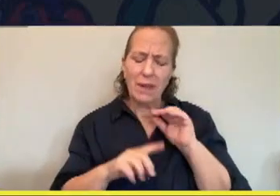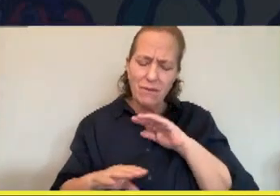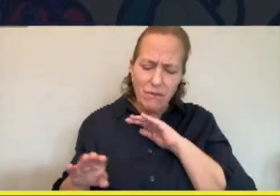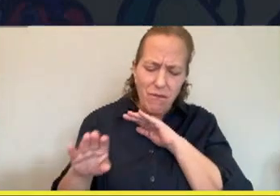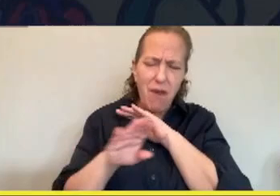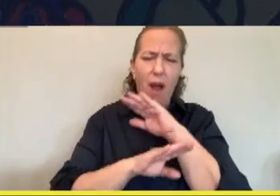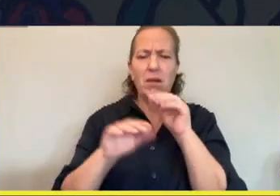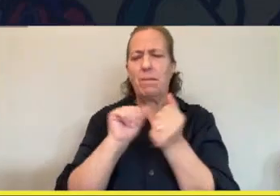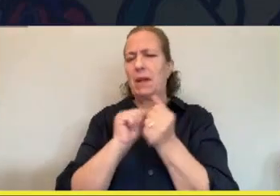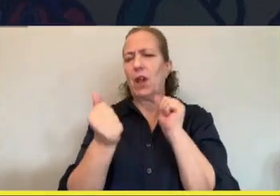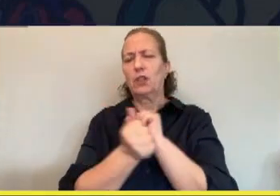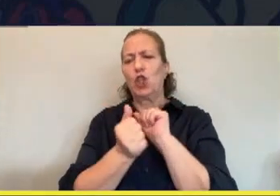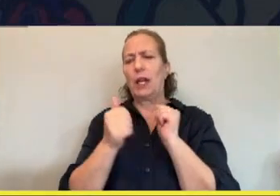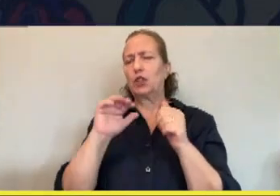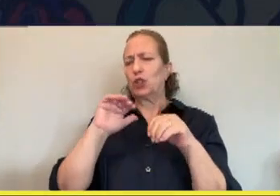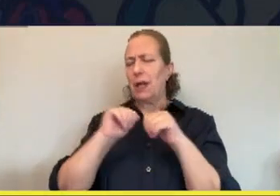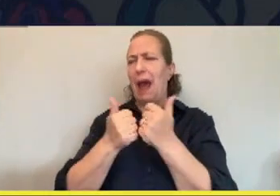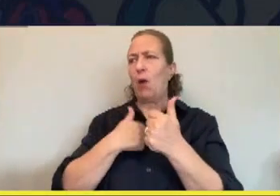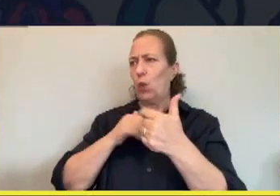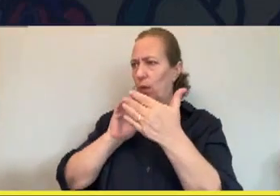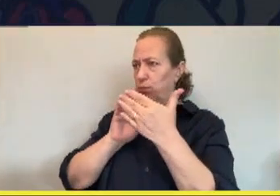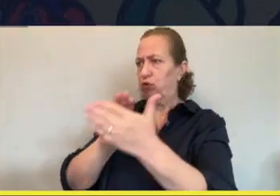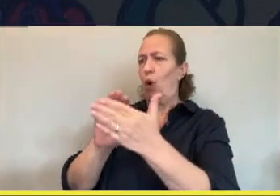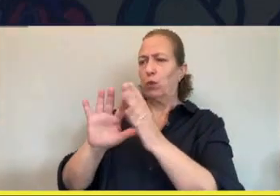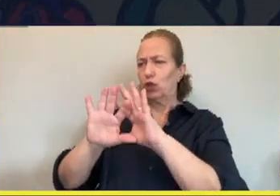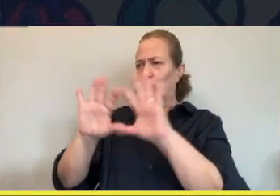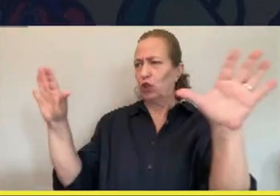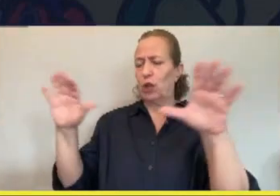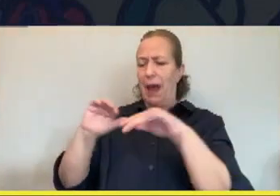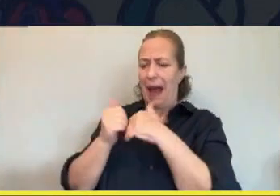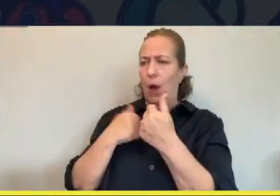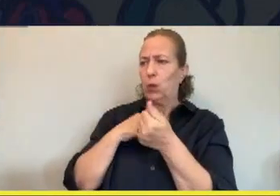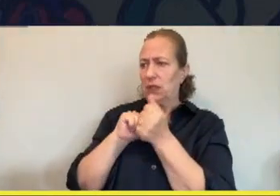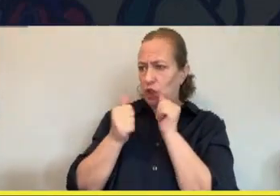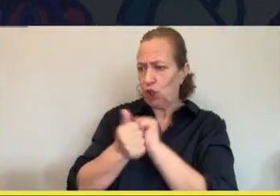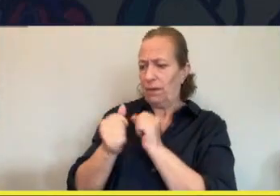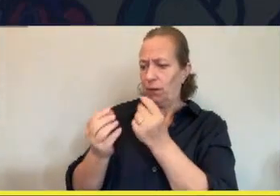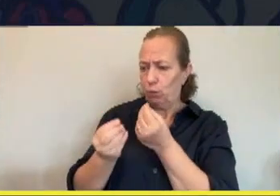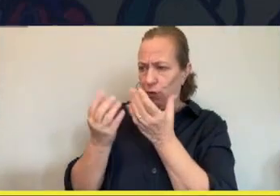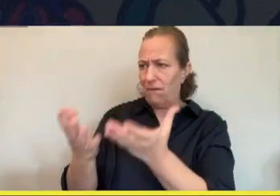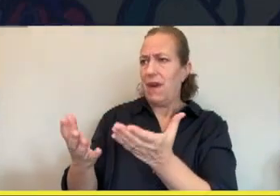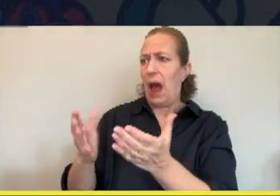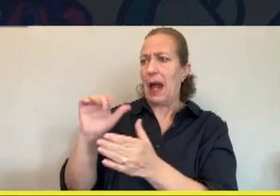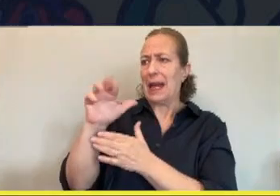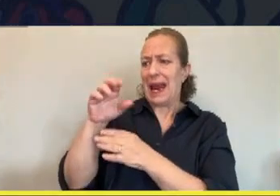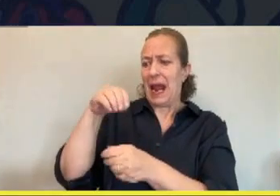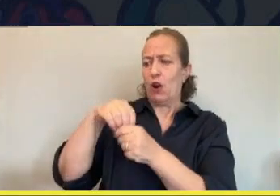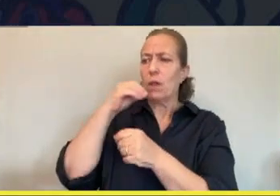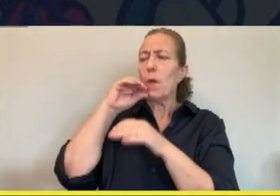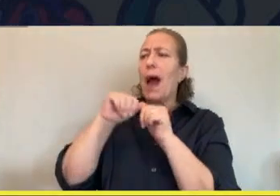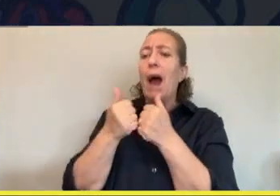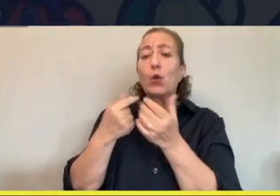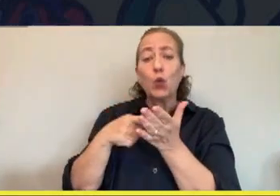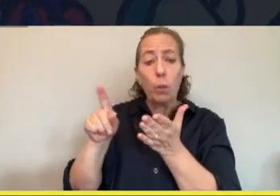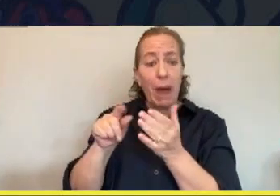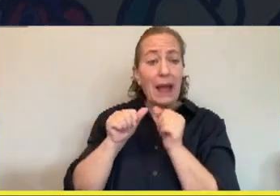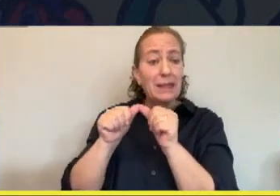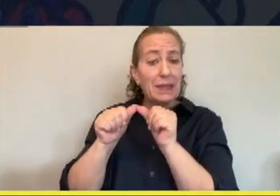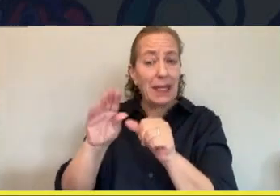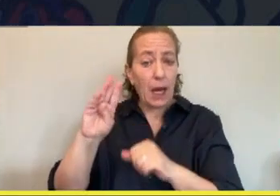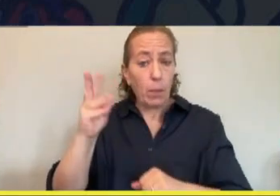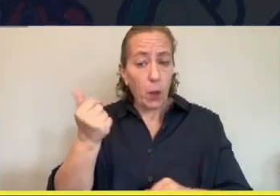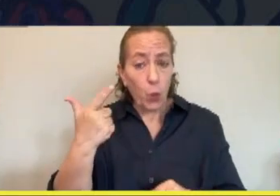we look at how we continue to shift to care in the home. How to pay sustainable wages, how to make these jobs